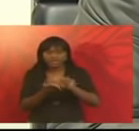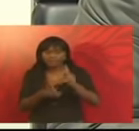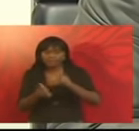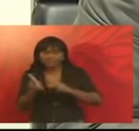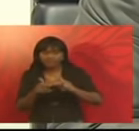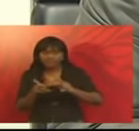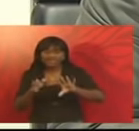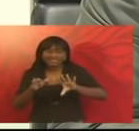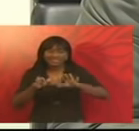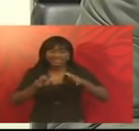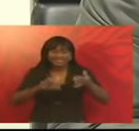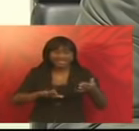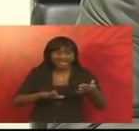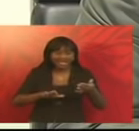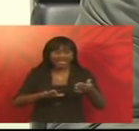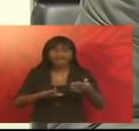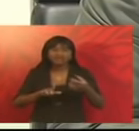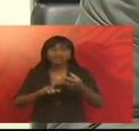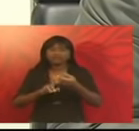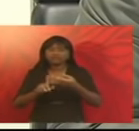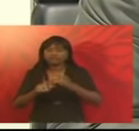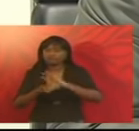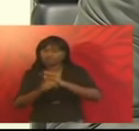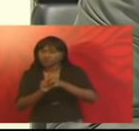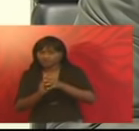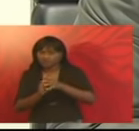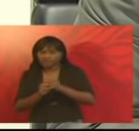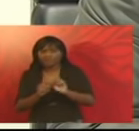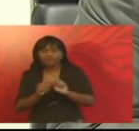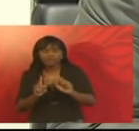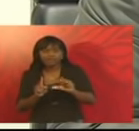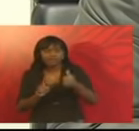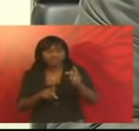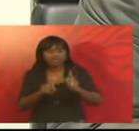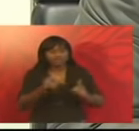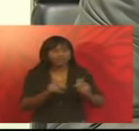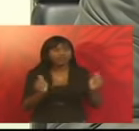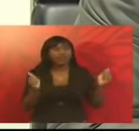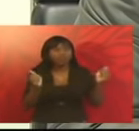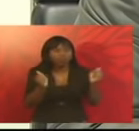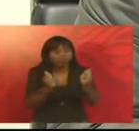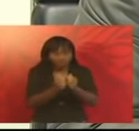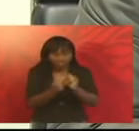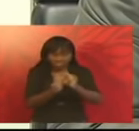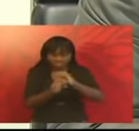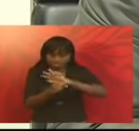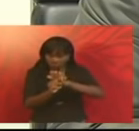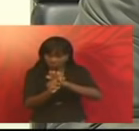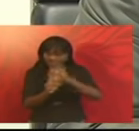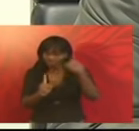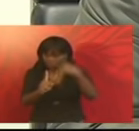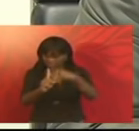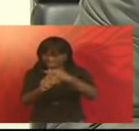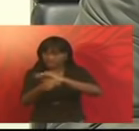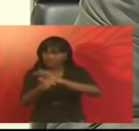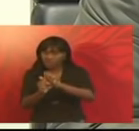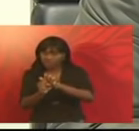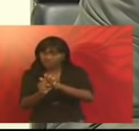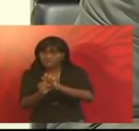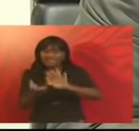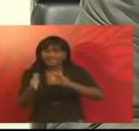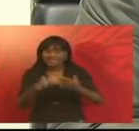a result of COVID complications, but we're counting individuals with COVID-19 who have died. It may not